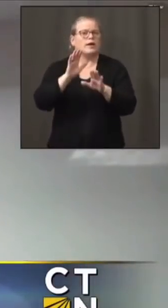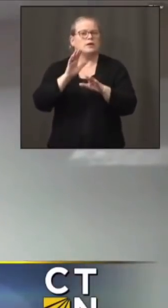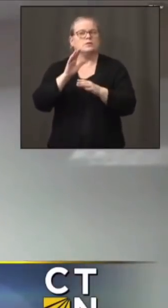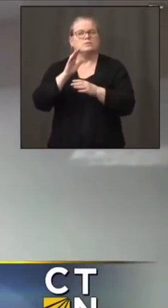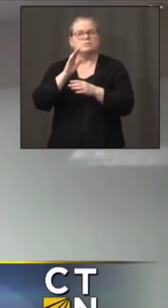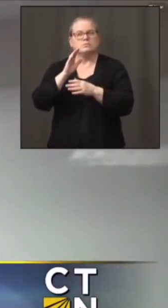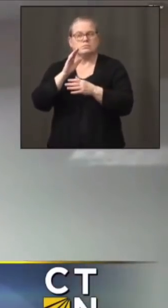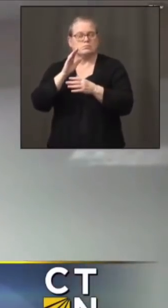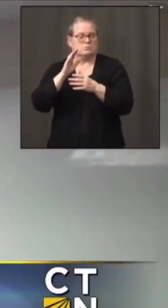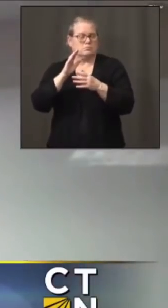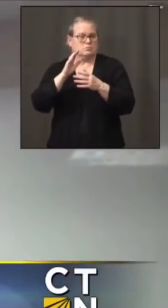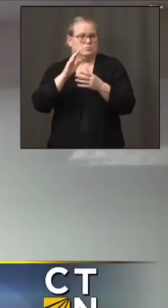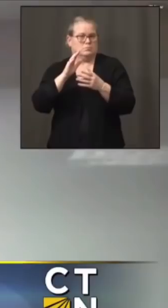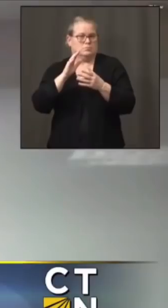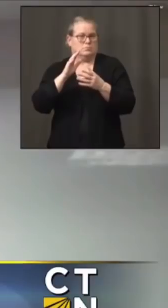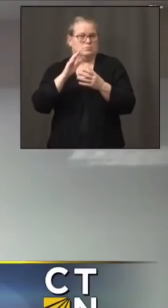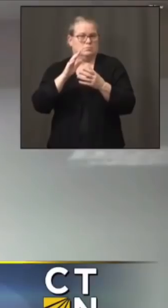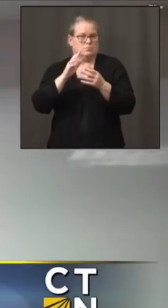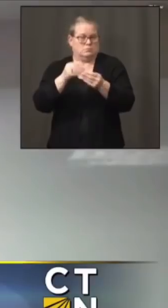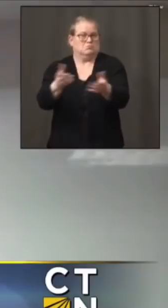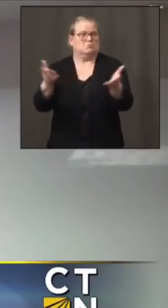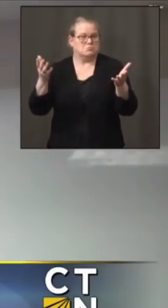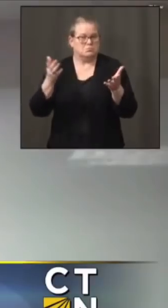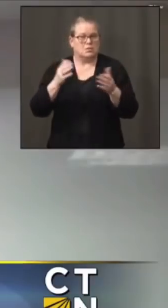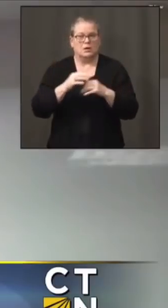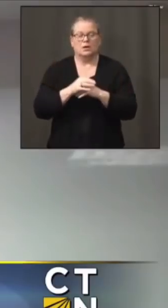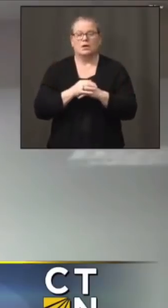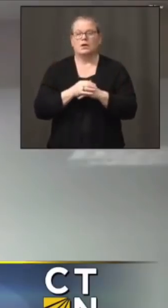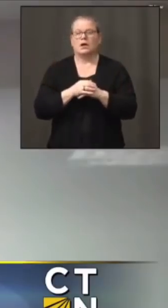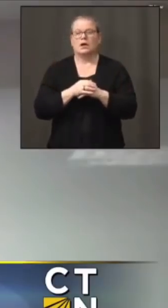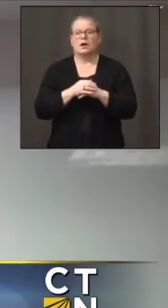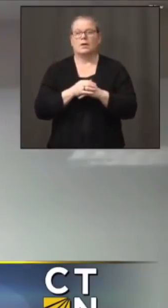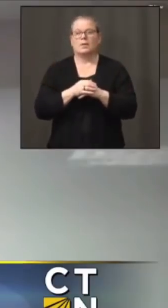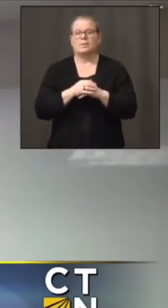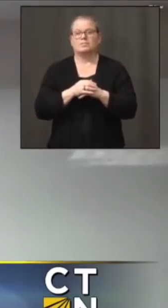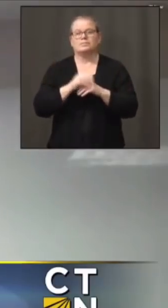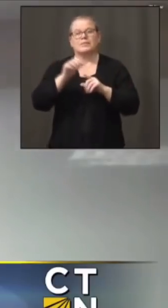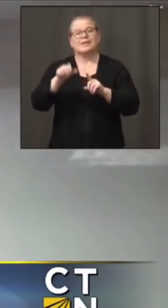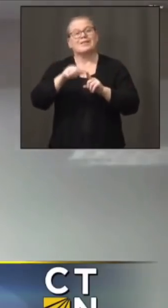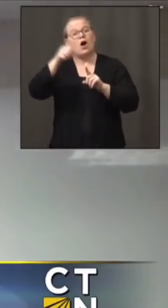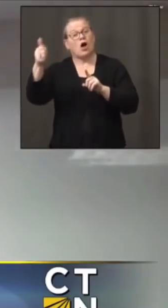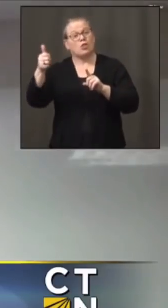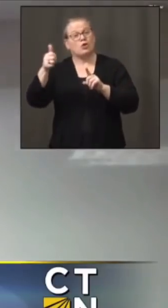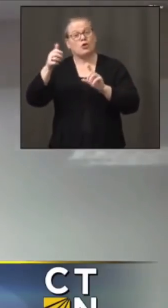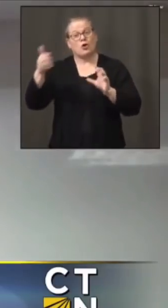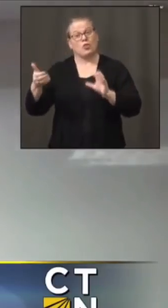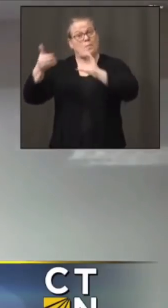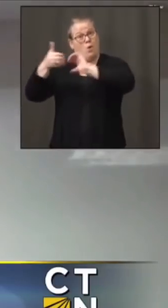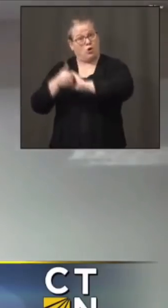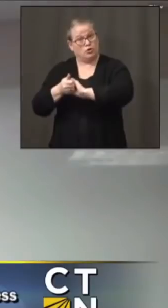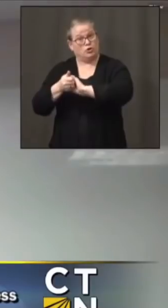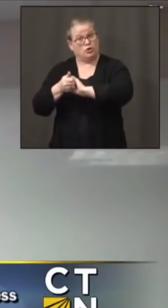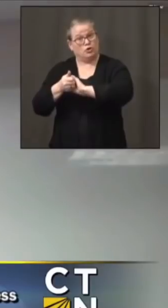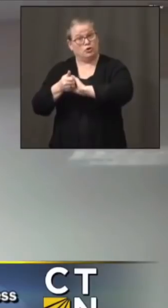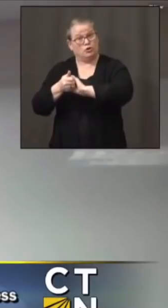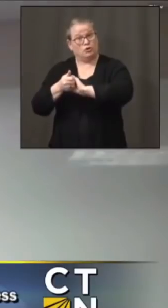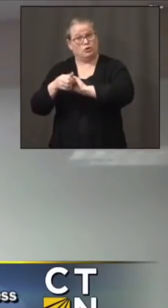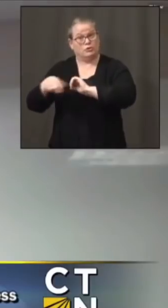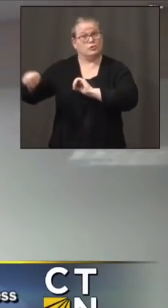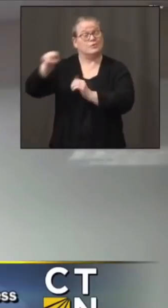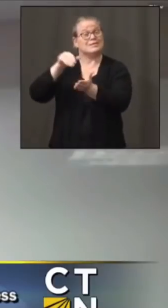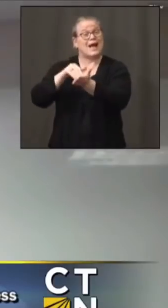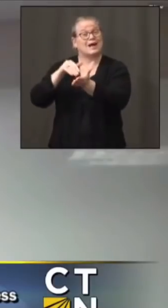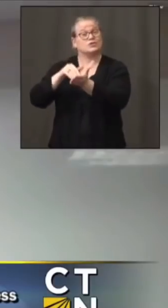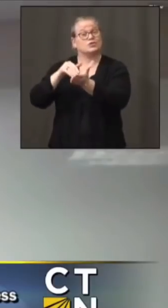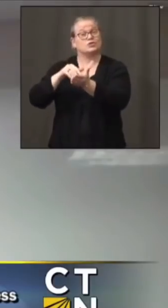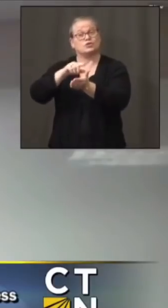system. With the, I don't want to say outside providers, with our partners across the state that will